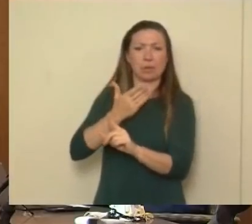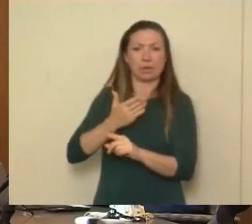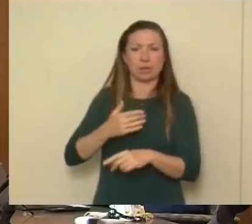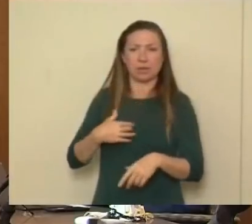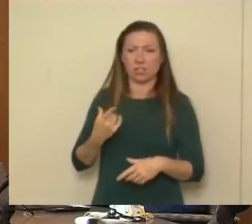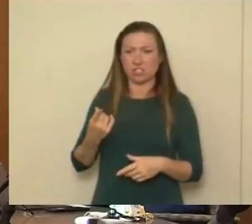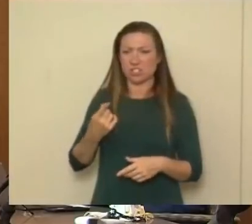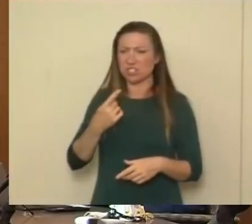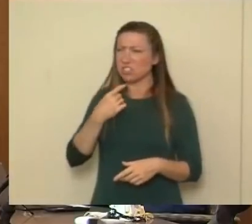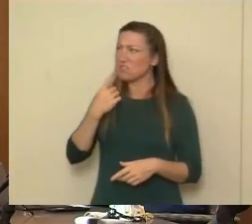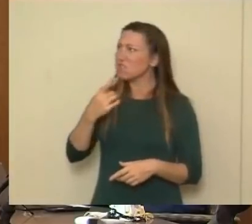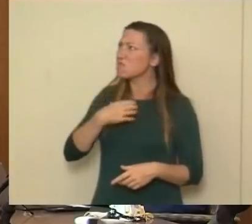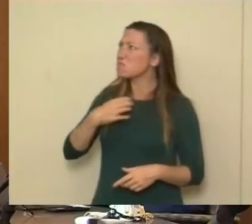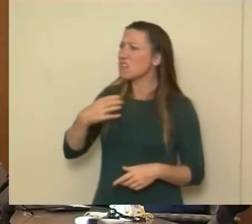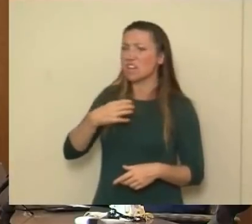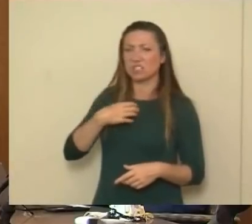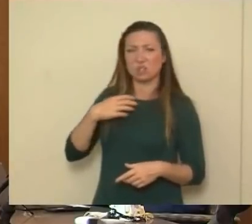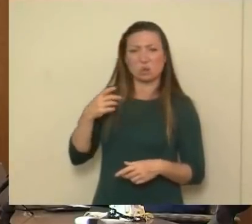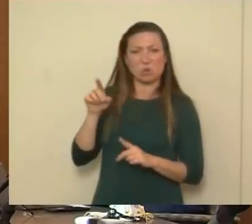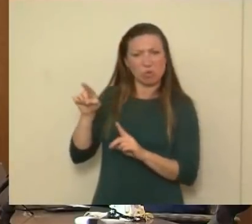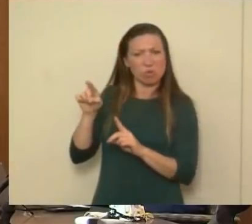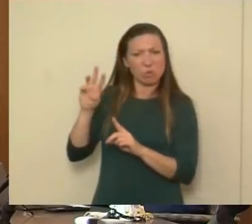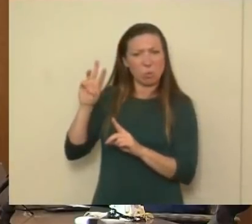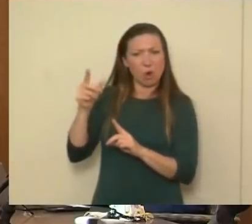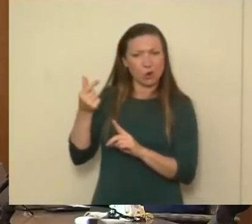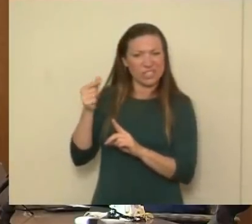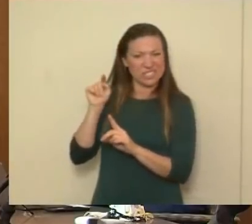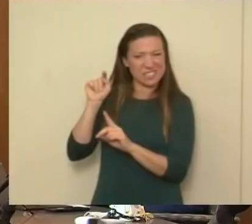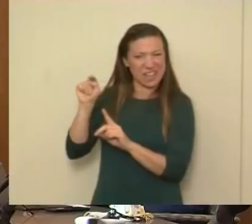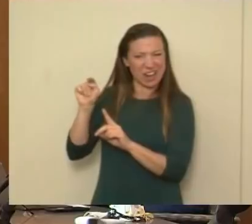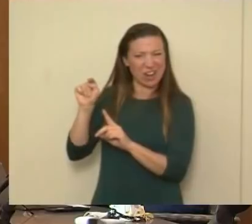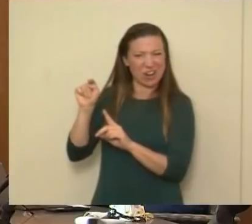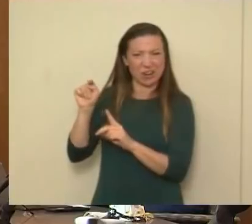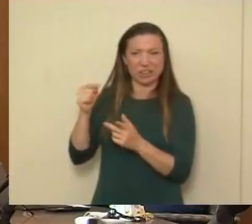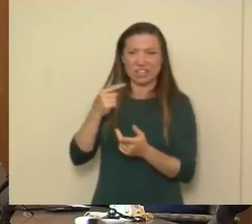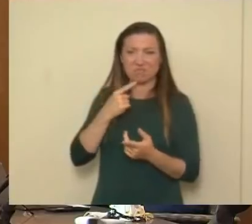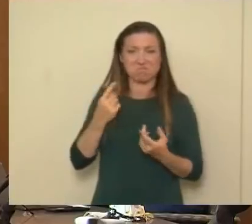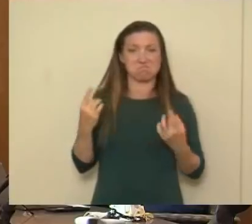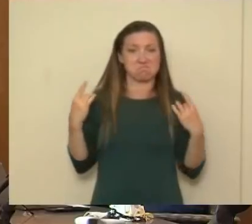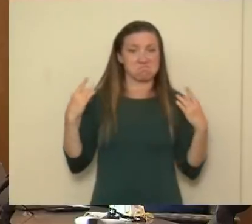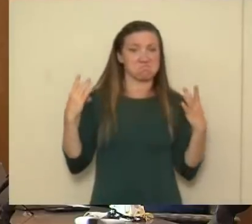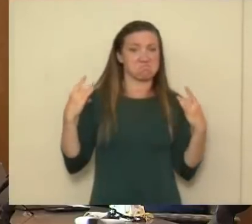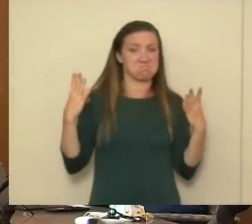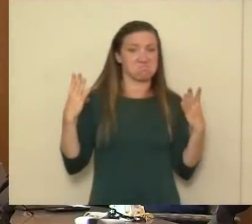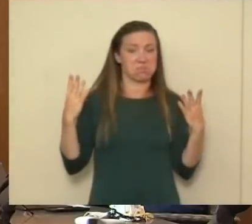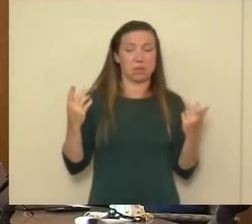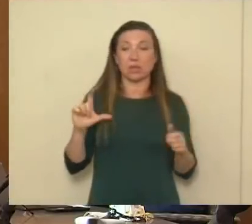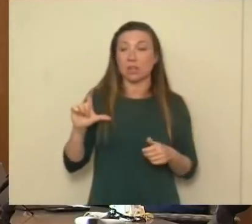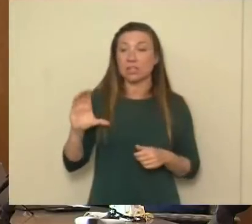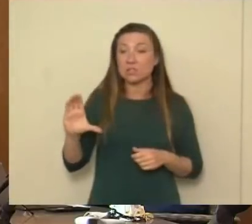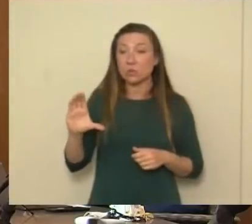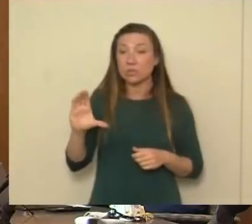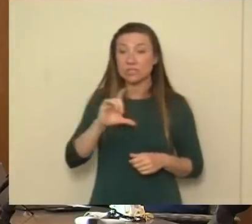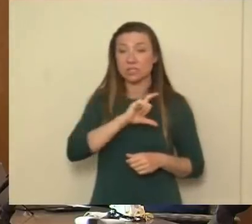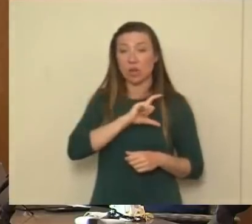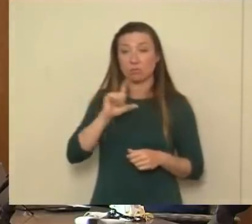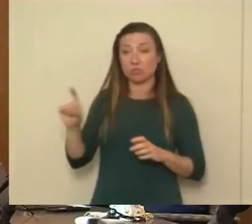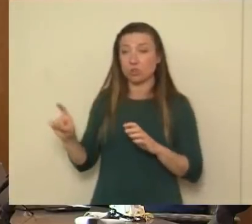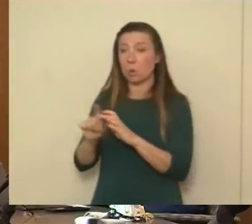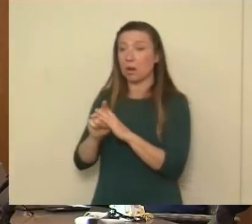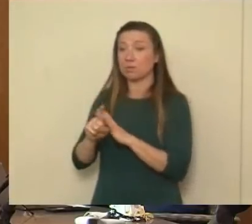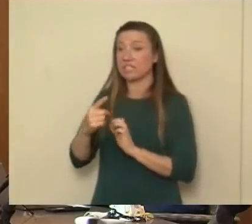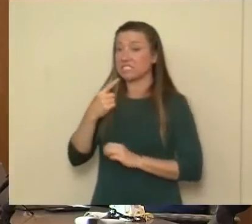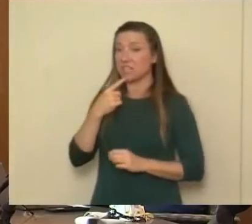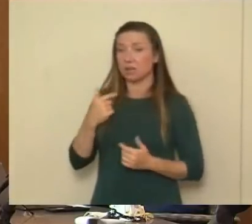that enforcing mask stuff. When the cops came, the Las Cruces cops, they said they don't enforce the